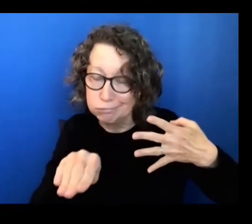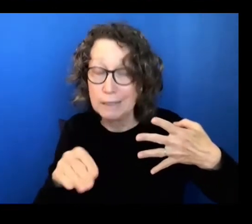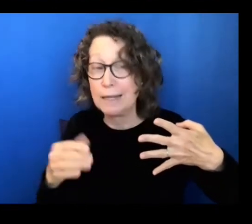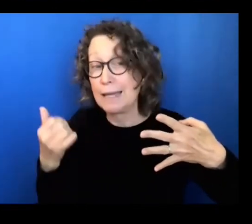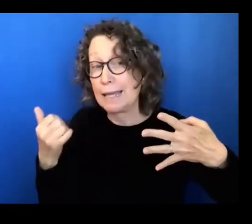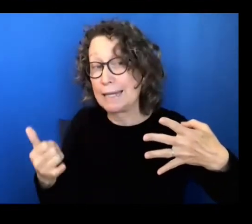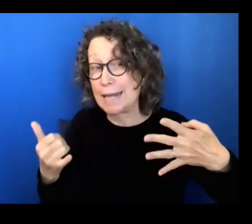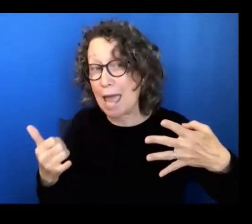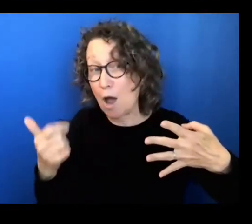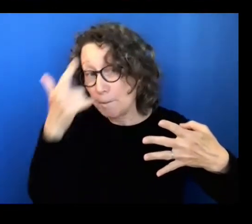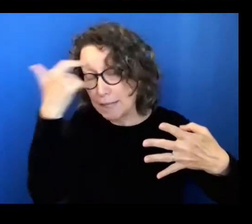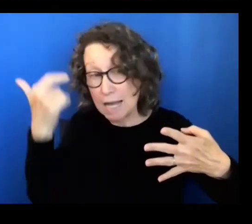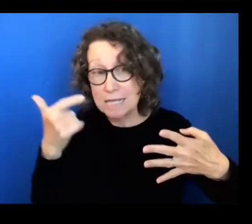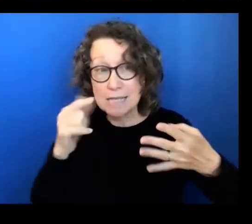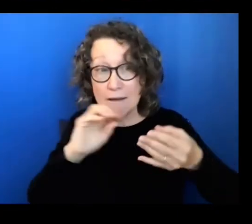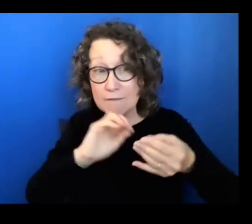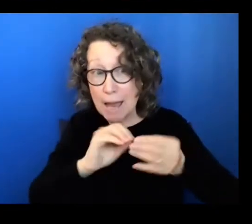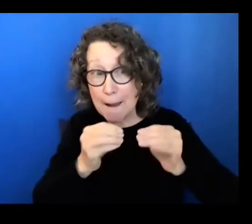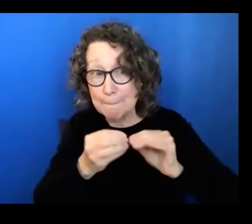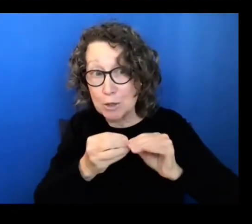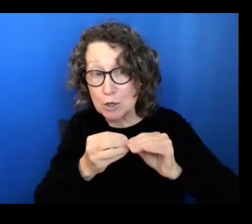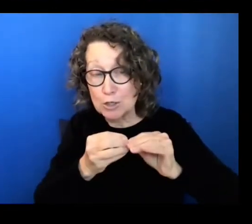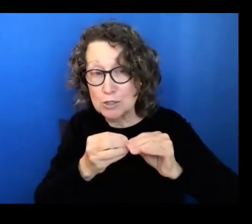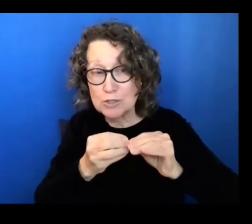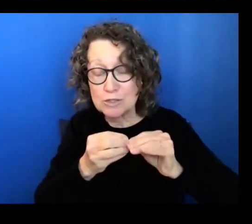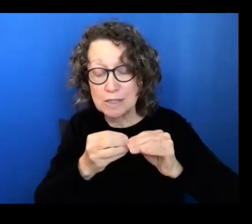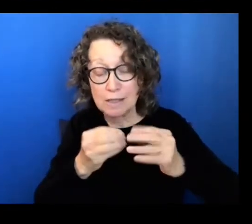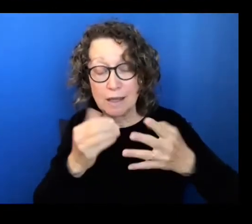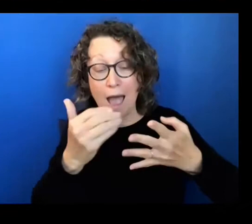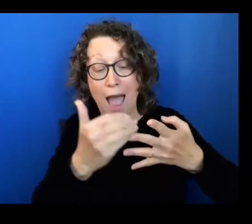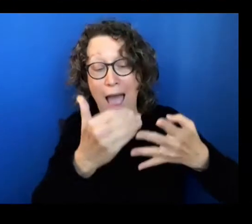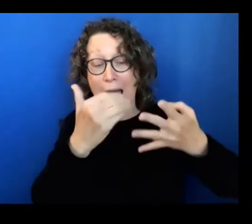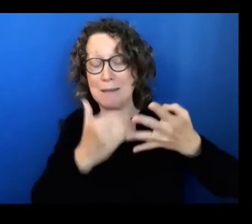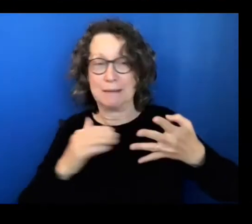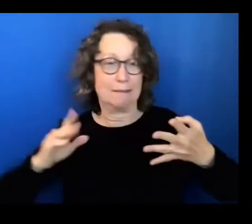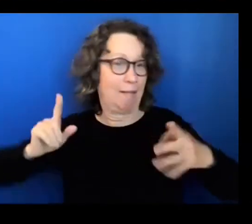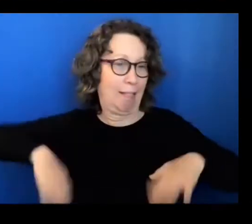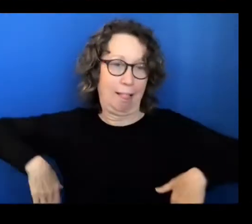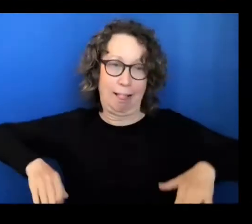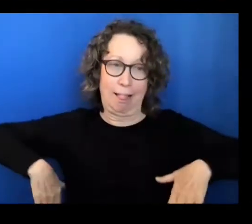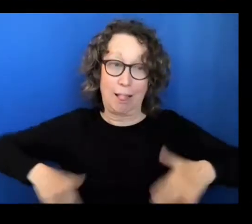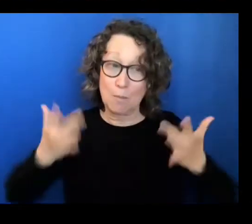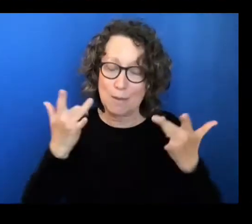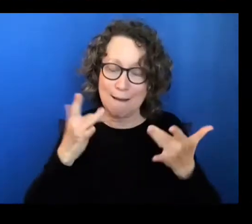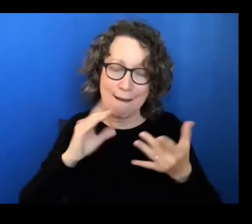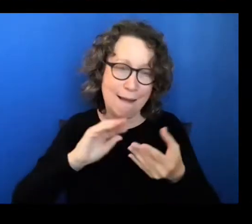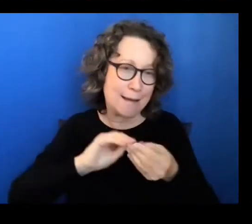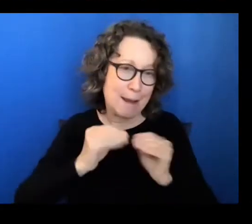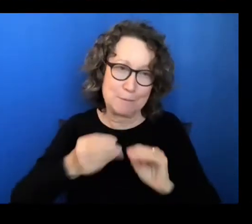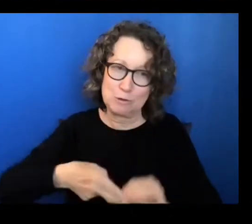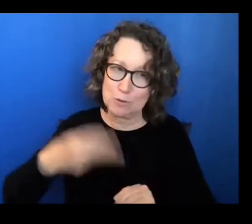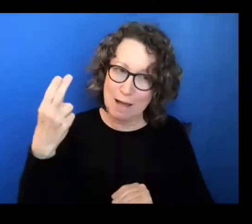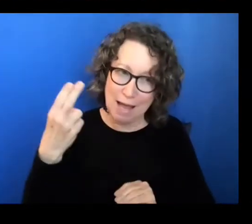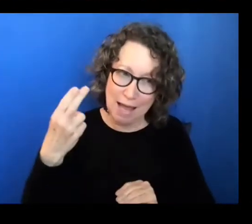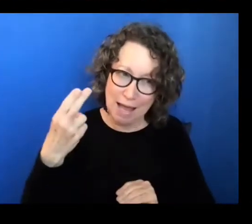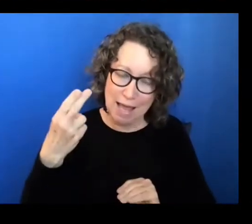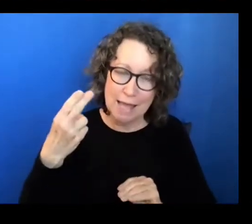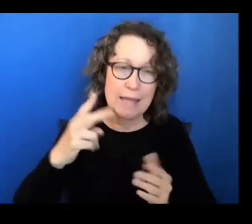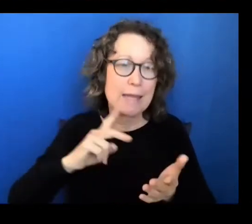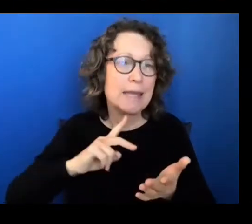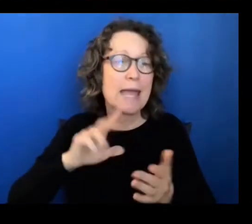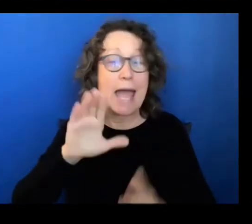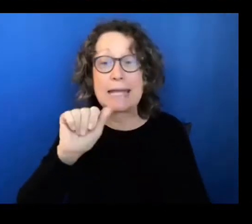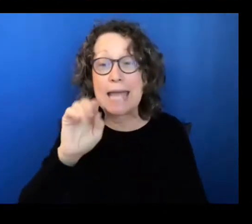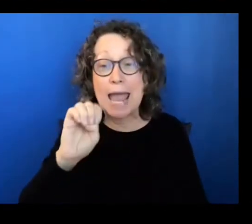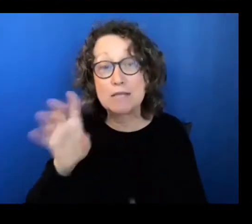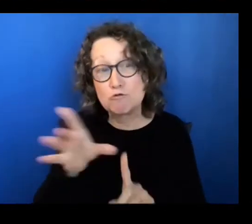time, because of our case rate, we have not met the orange tier criteria. We do need to decrease our case